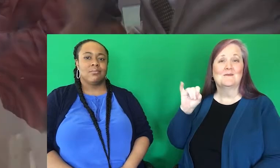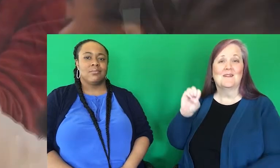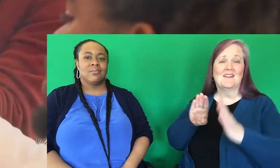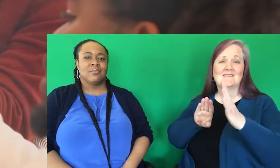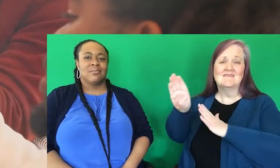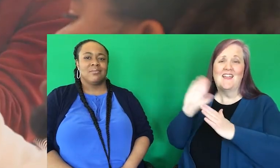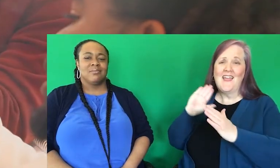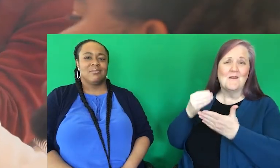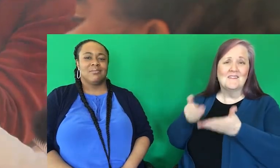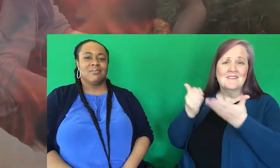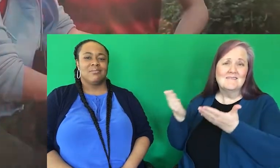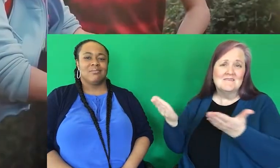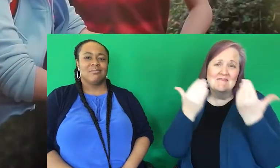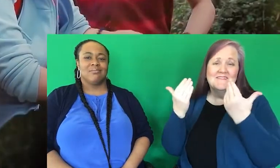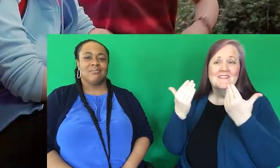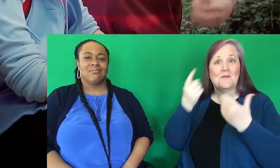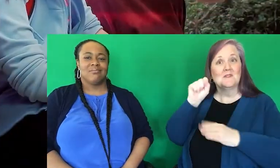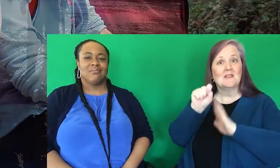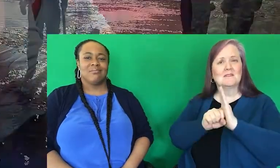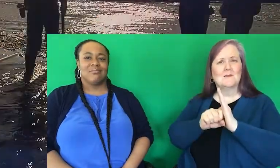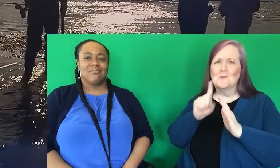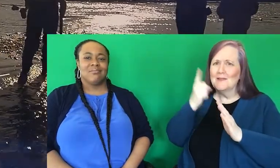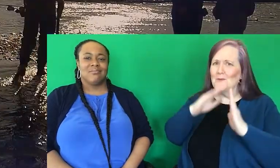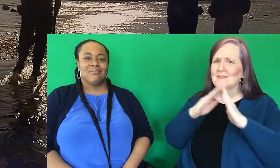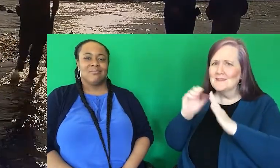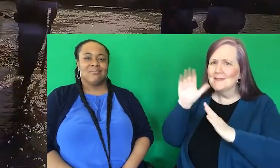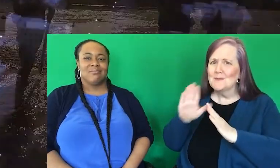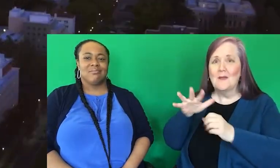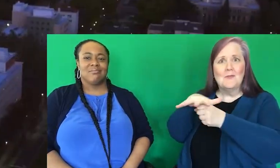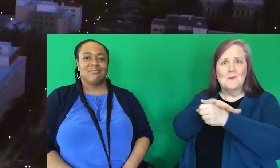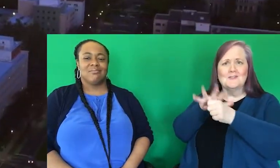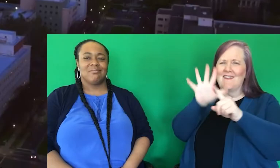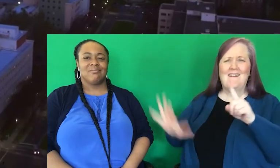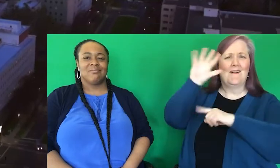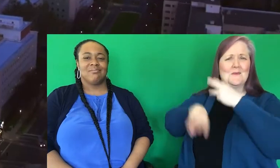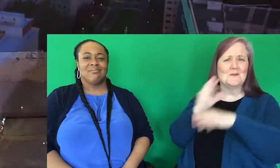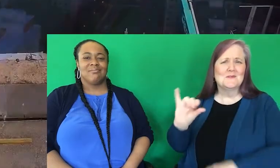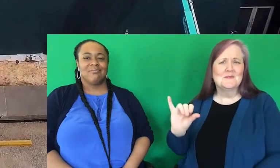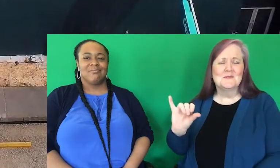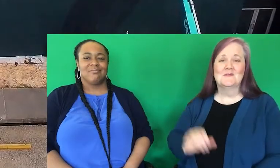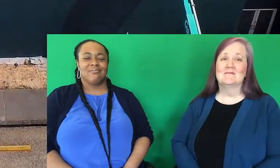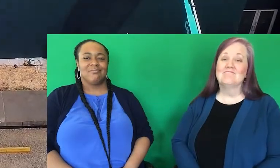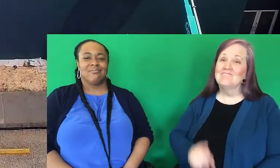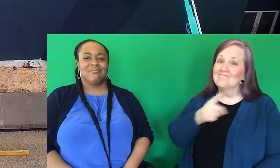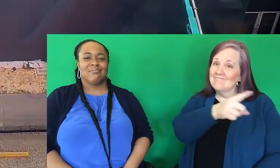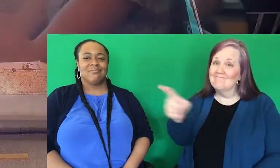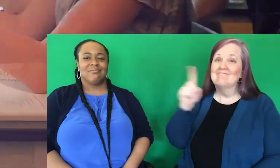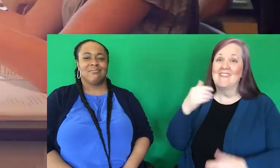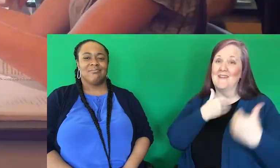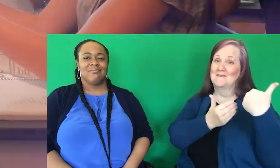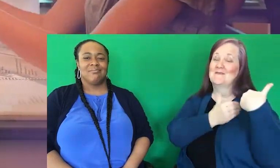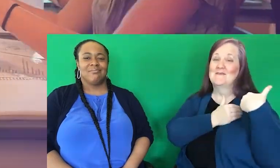On the Rise, the campaign for Sacramento State is a campaign for Sacramento, for the region, and for the